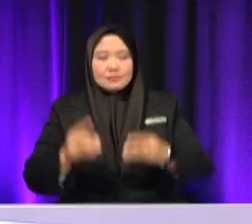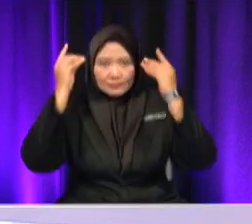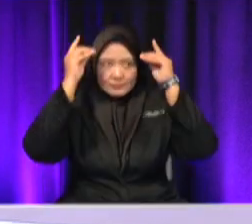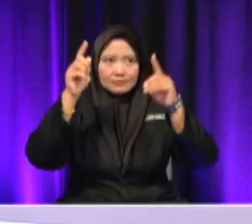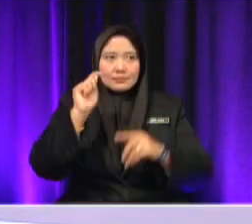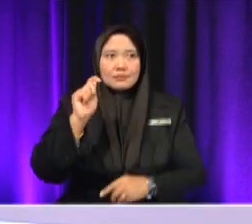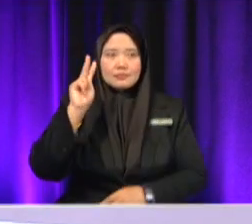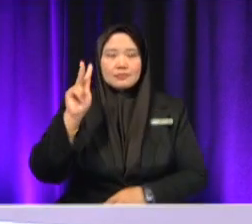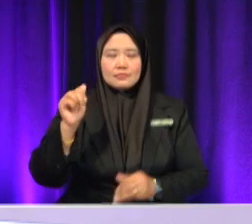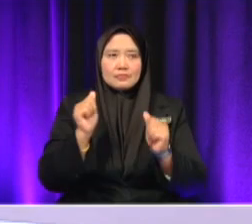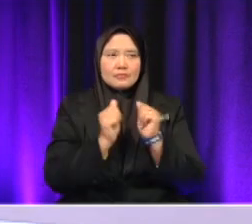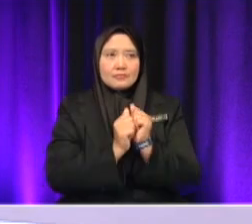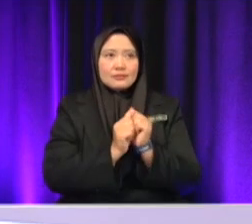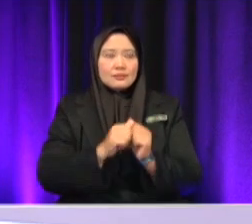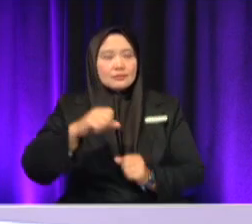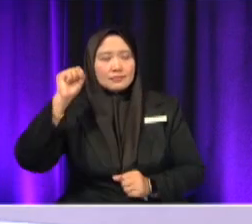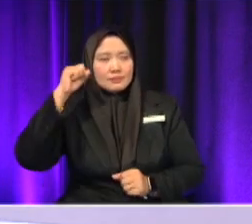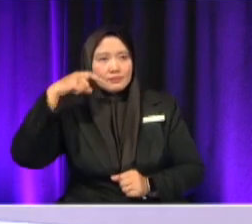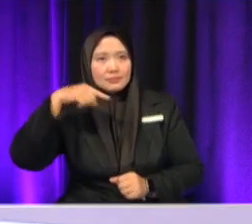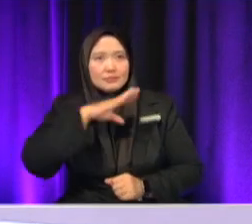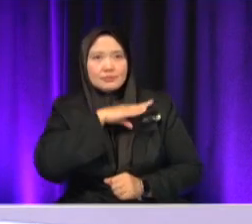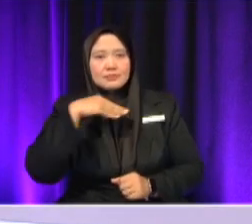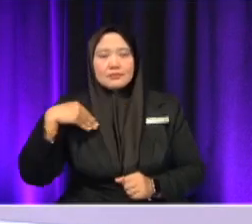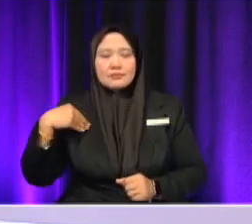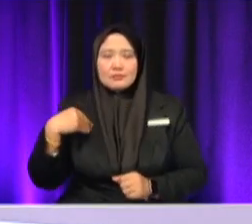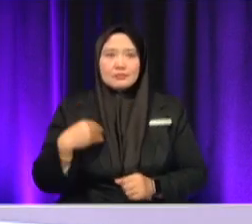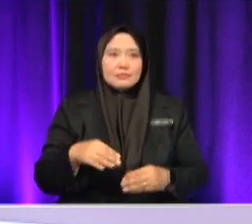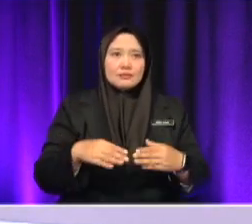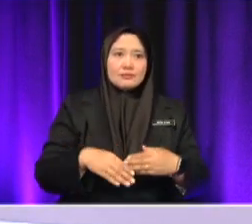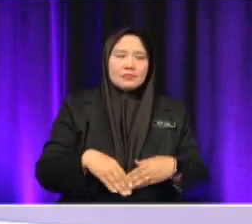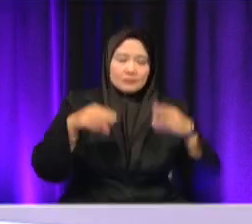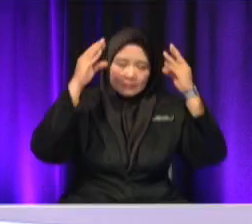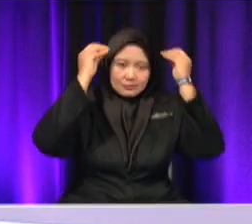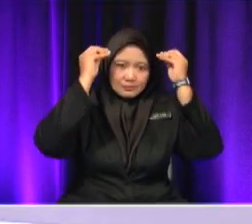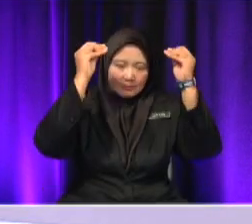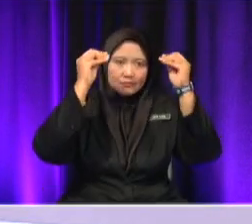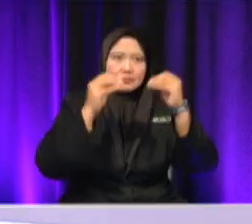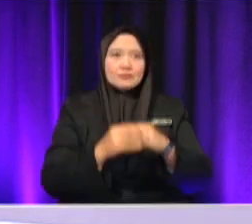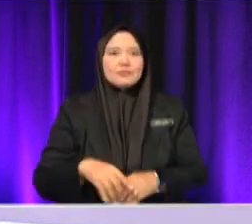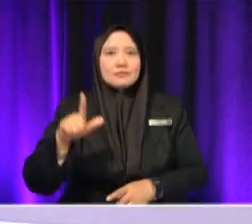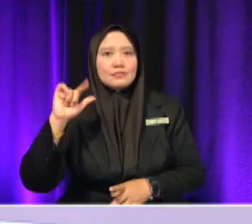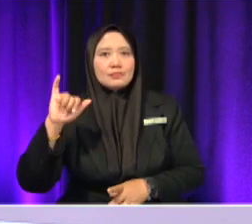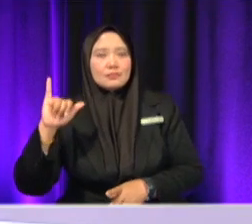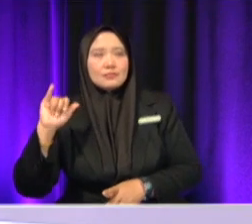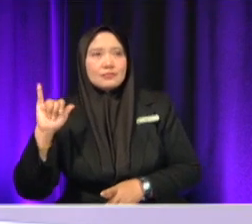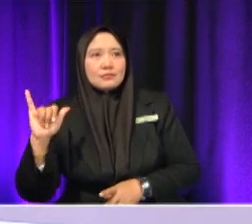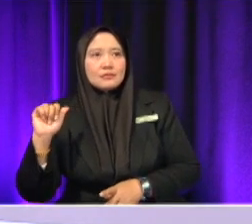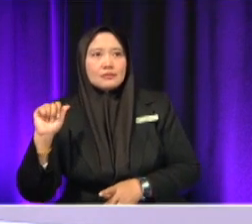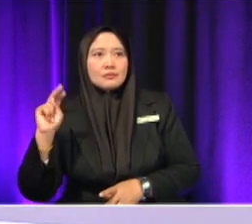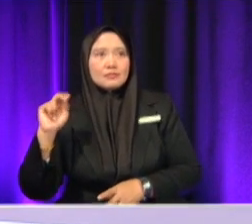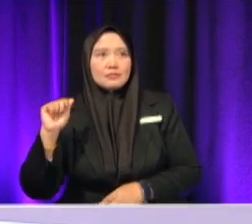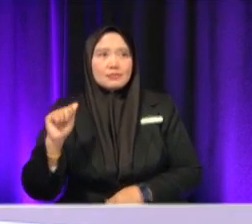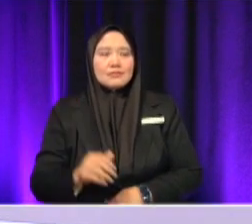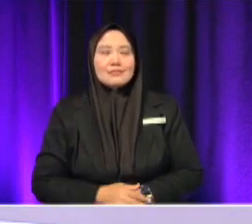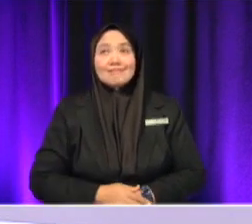Farahin, and with our lovely teacher here for Bahasa English, teacher Liana. Now for this segment, we are going to be doing a bit of a game